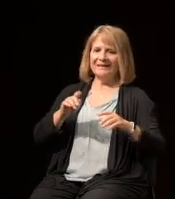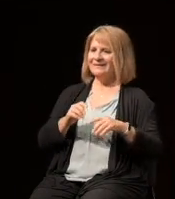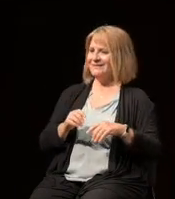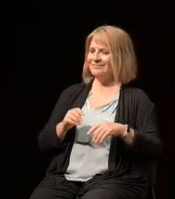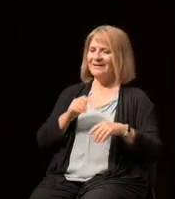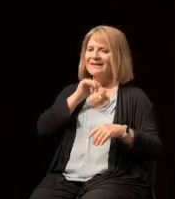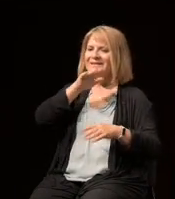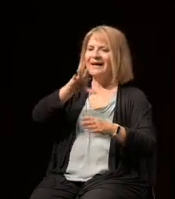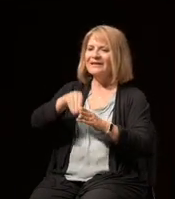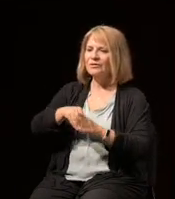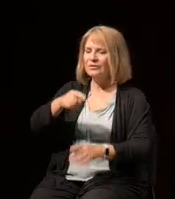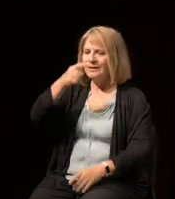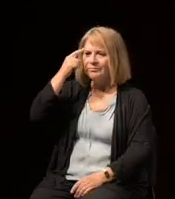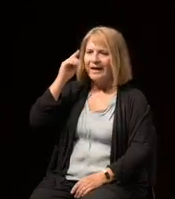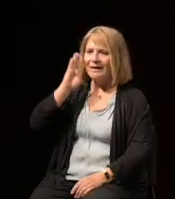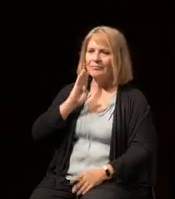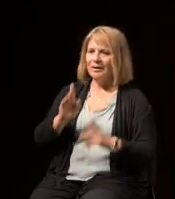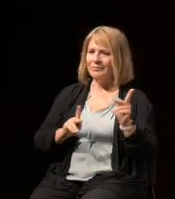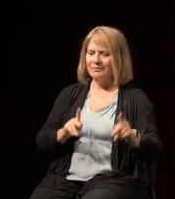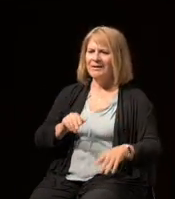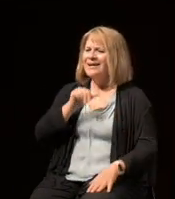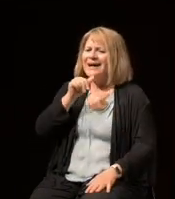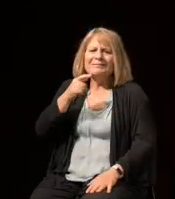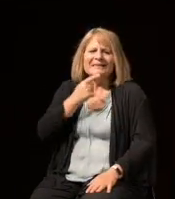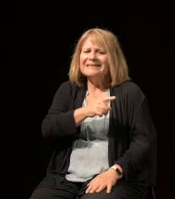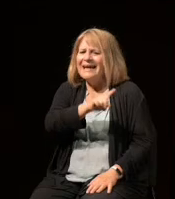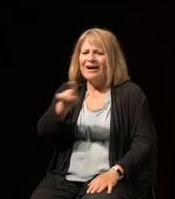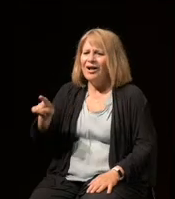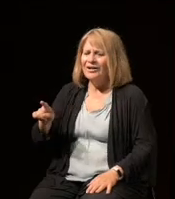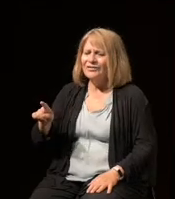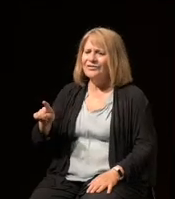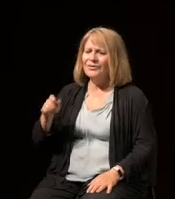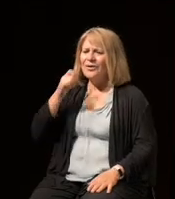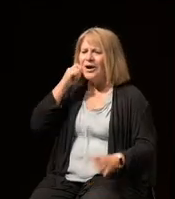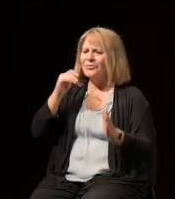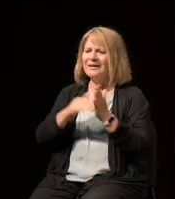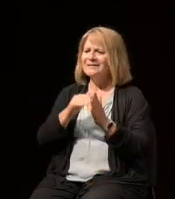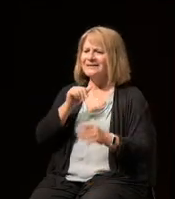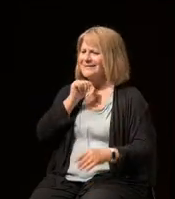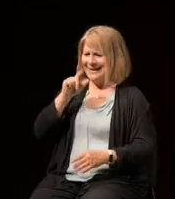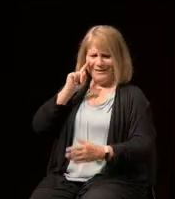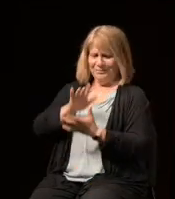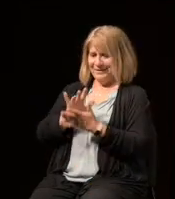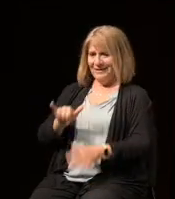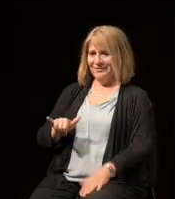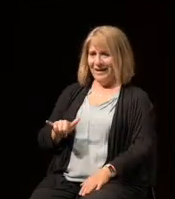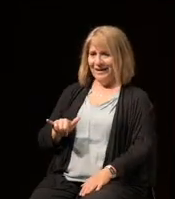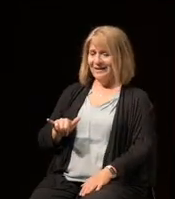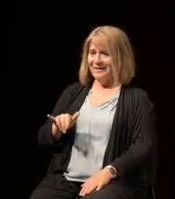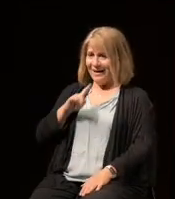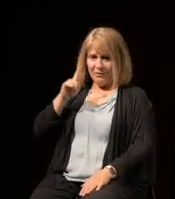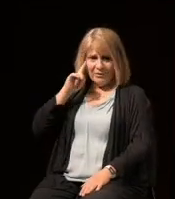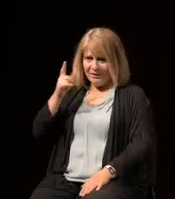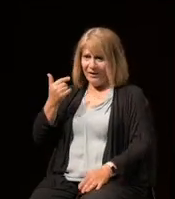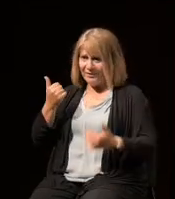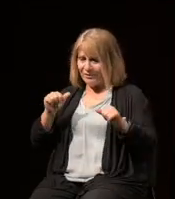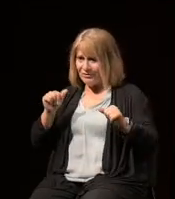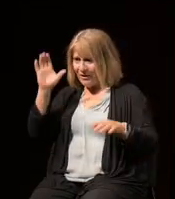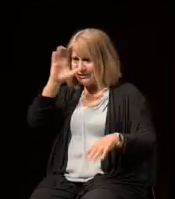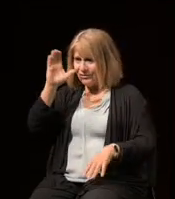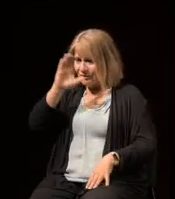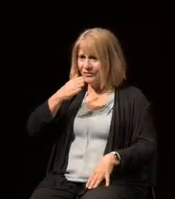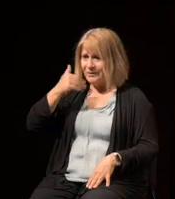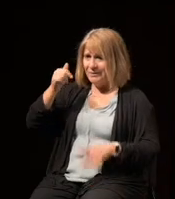any individual on the committee is racist. I didn't believe that, as a matter of fact. I believe that they really were trying to get the best people that they could for the